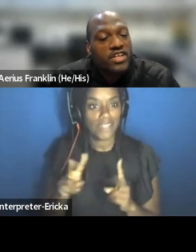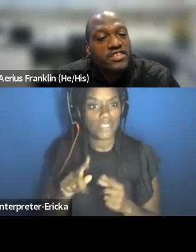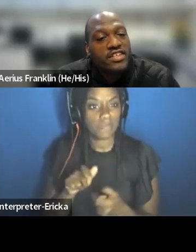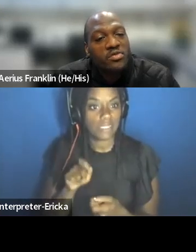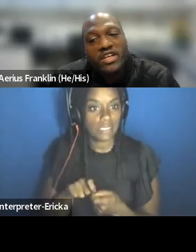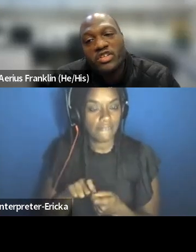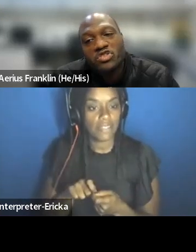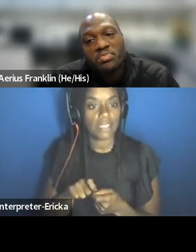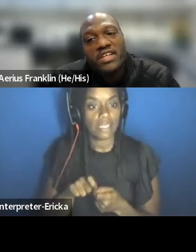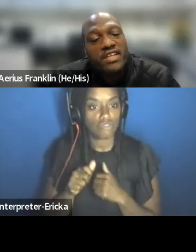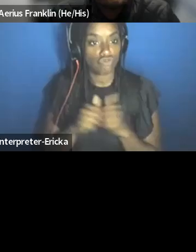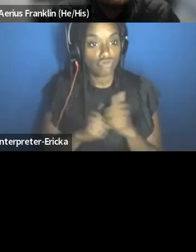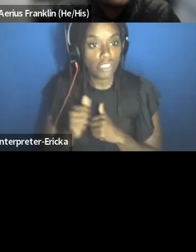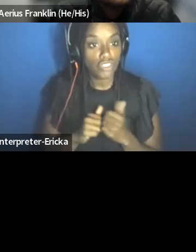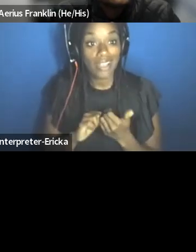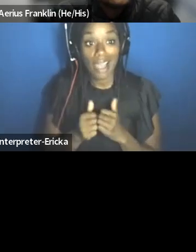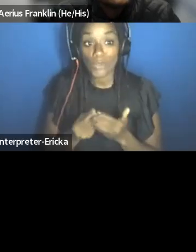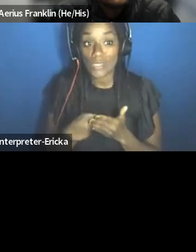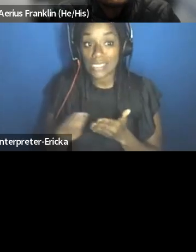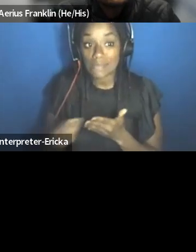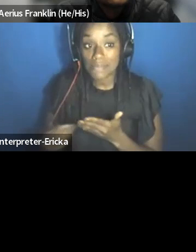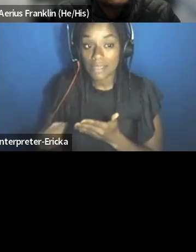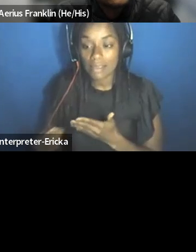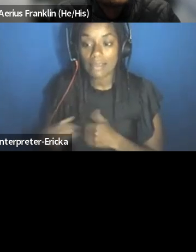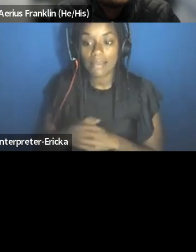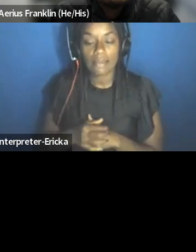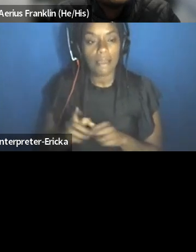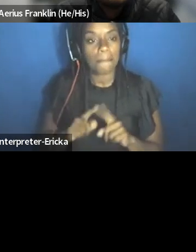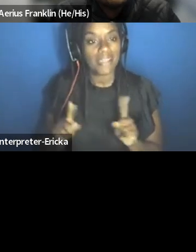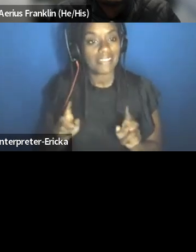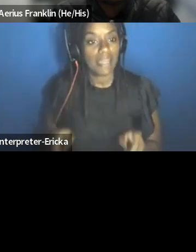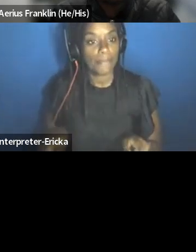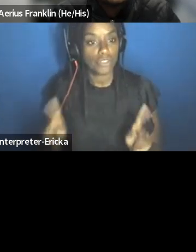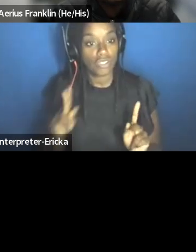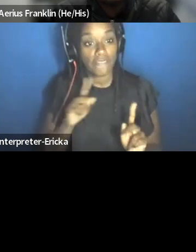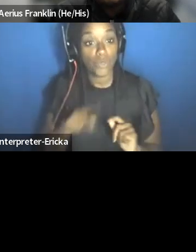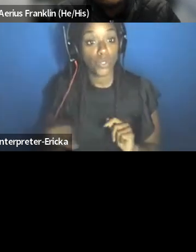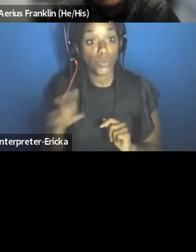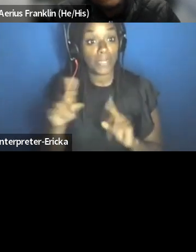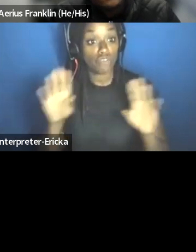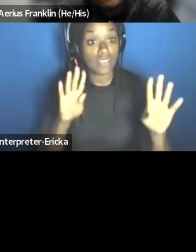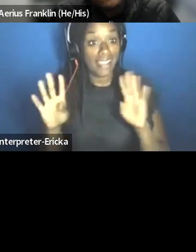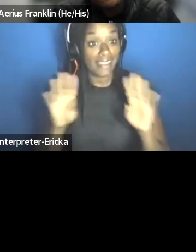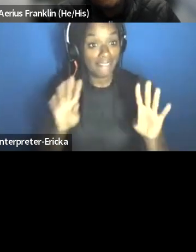and structured in the way you spend it, but it's also a chance for you to be very creative.